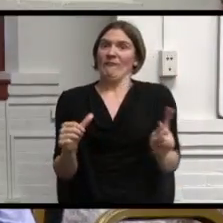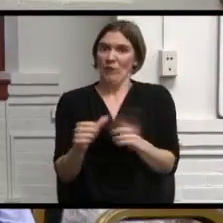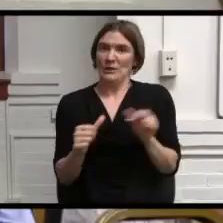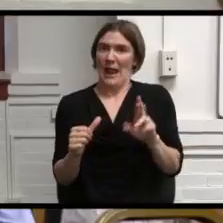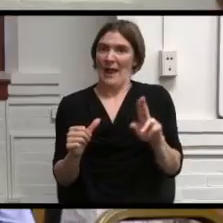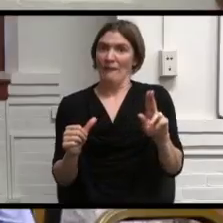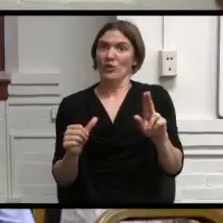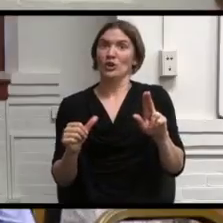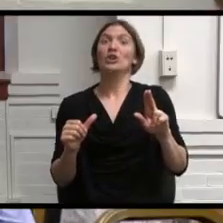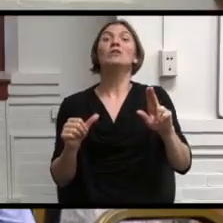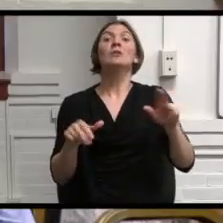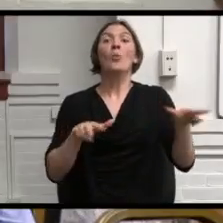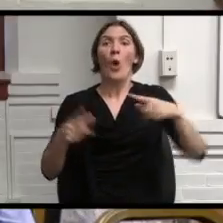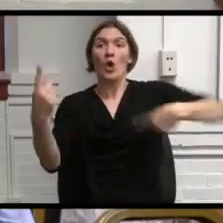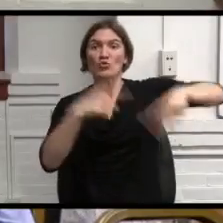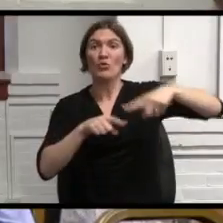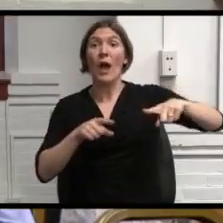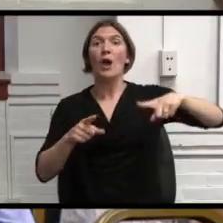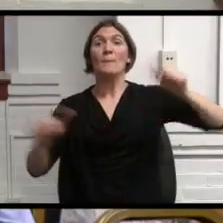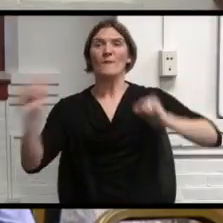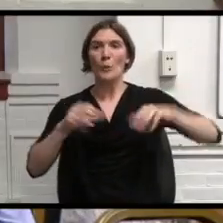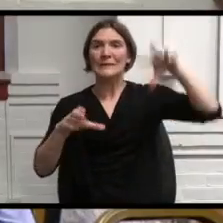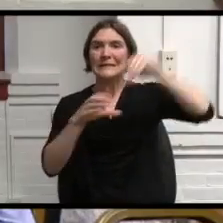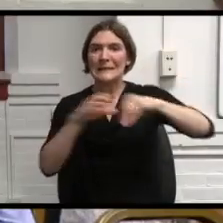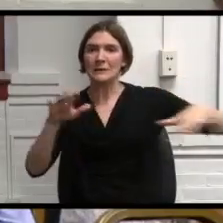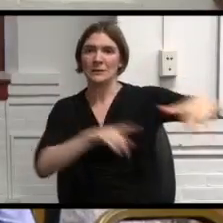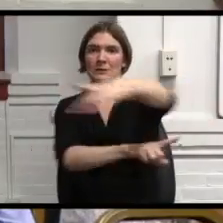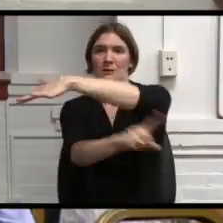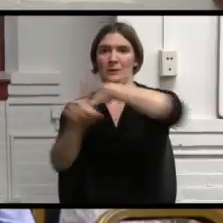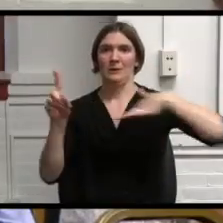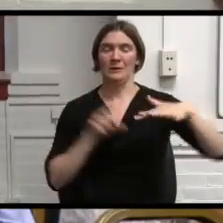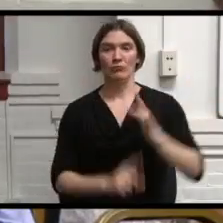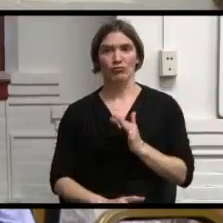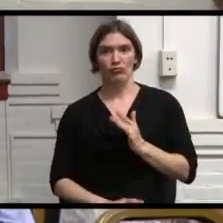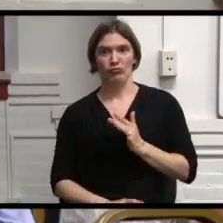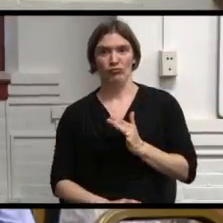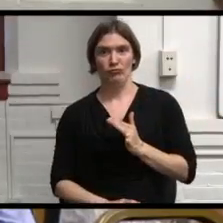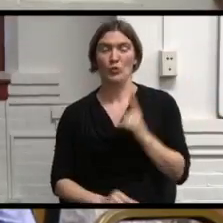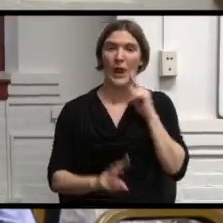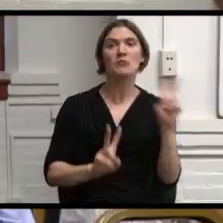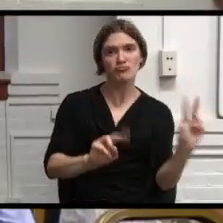So it's a walk through the grounds. And that